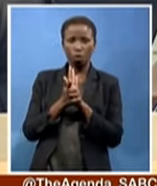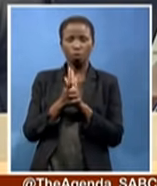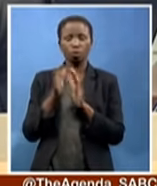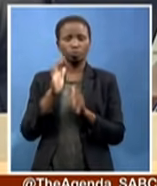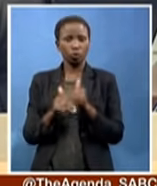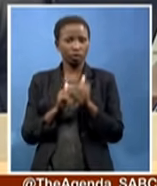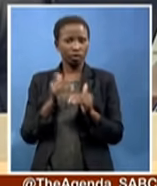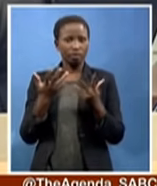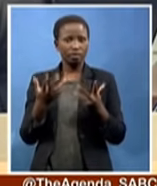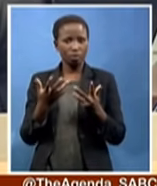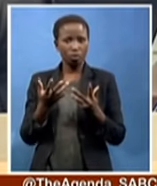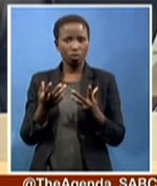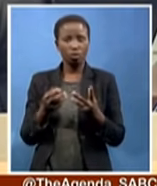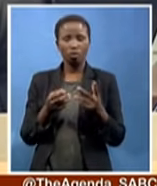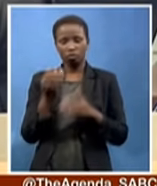these positions.